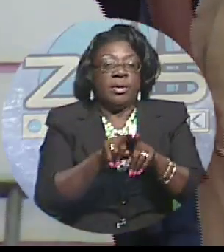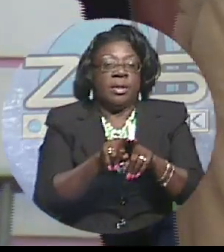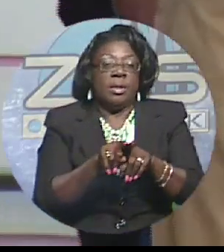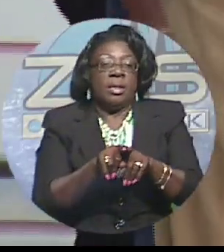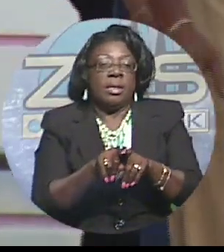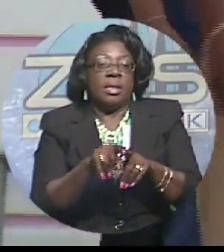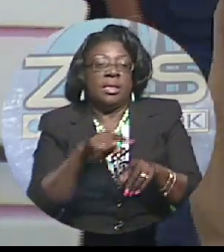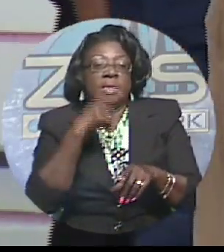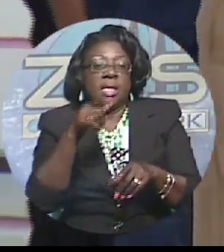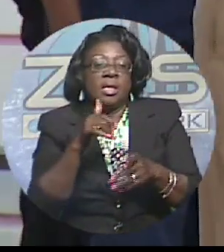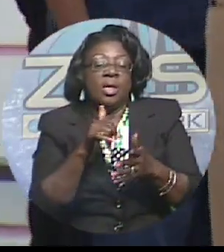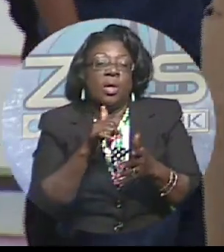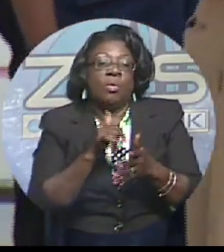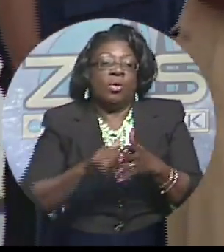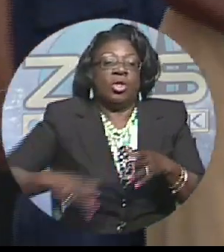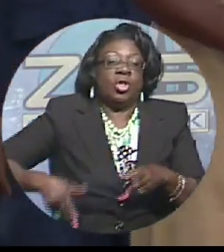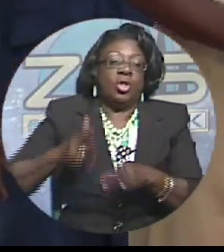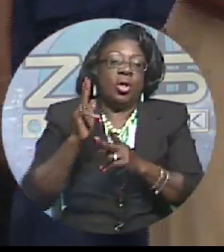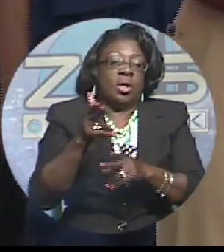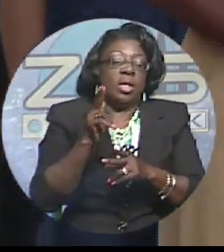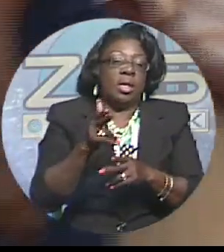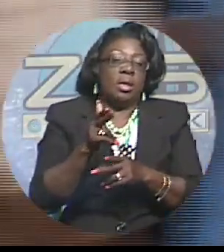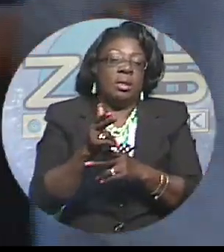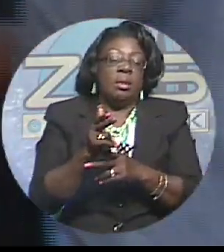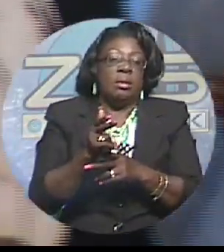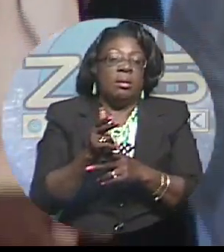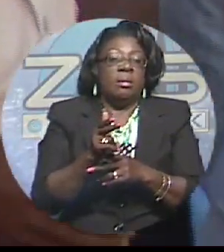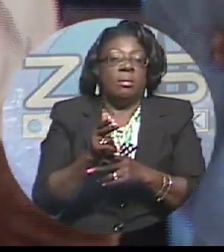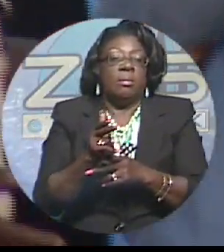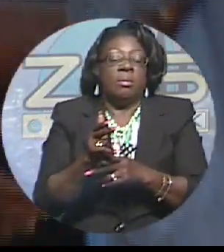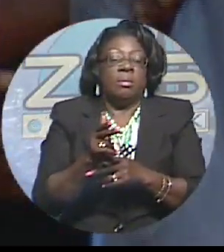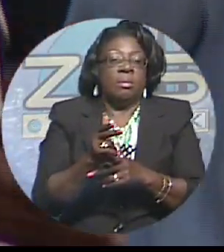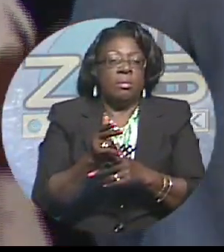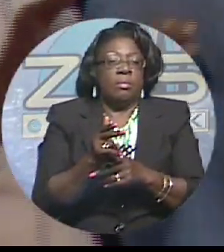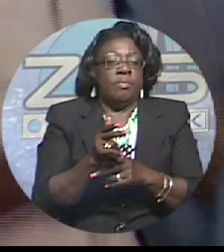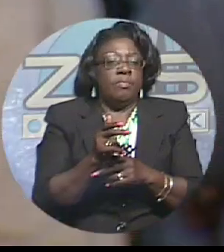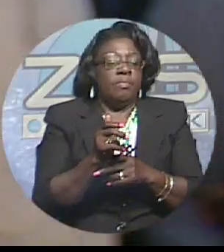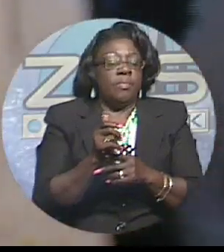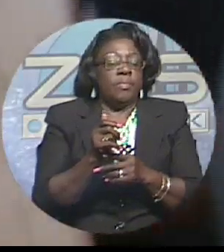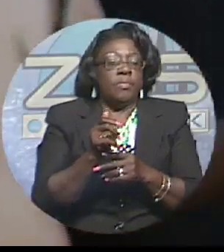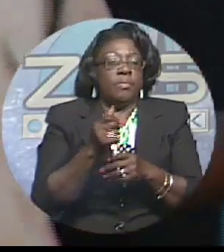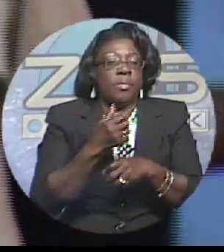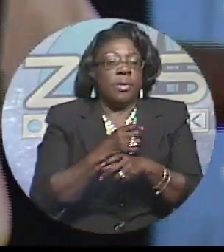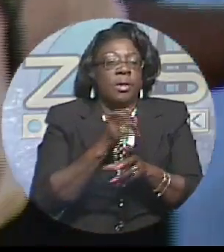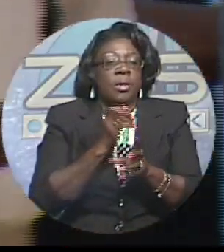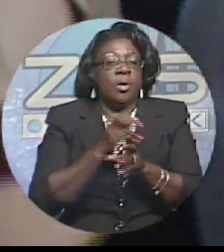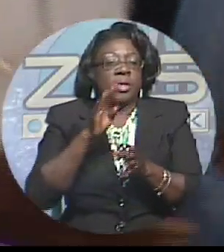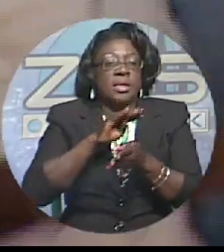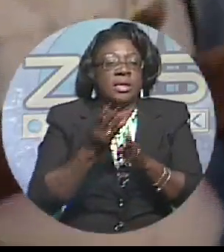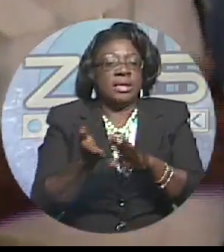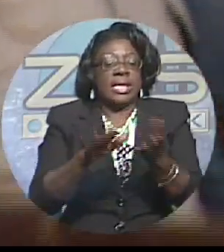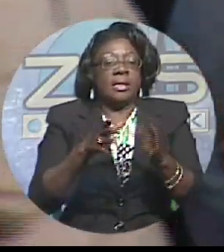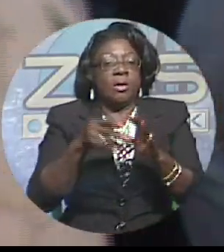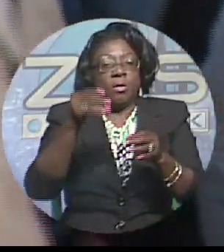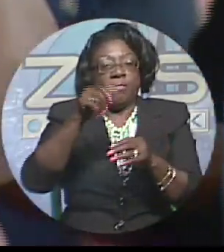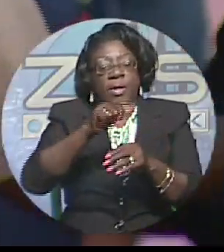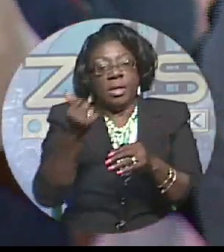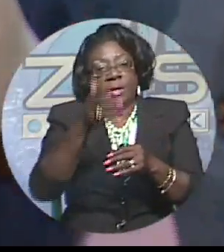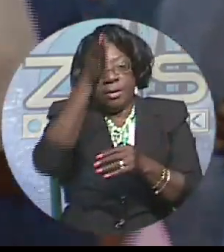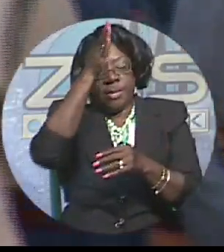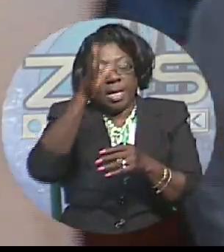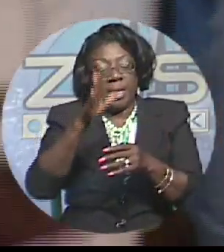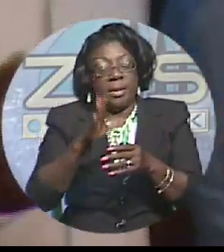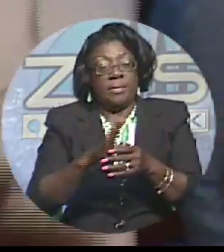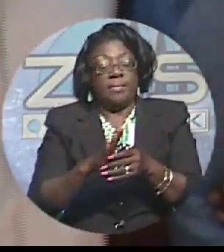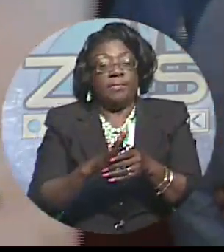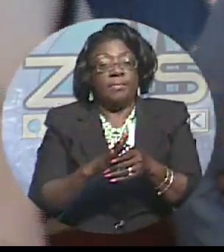possessed a 12-gauge shotgun and 6 live rounds without a firearm certificate in force on the same date. The chief magistrate informed the men